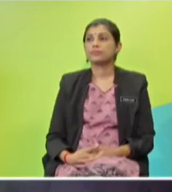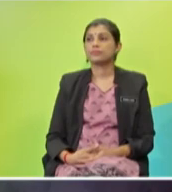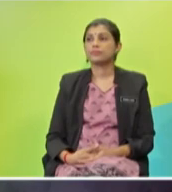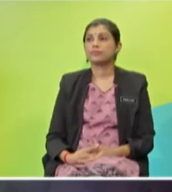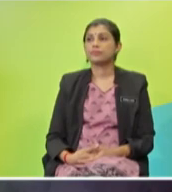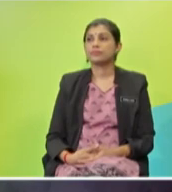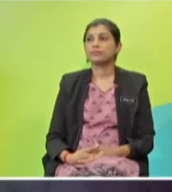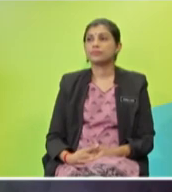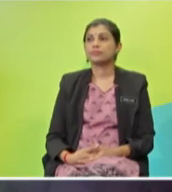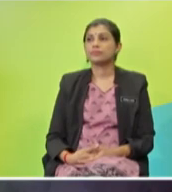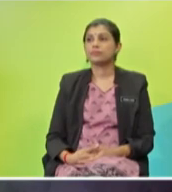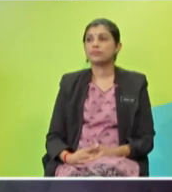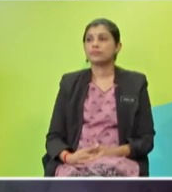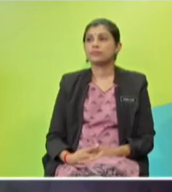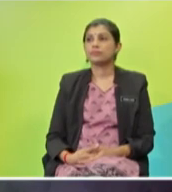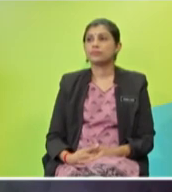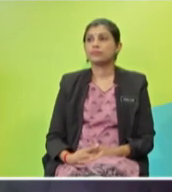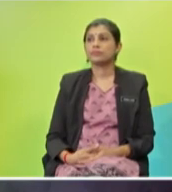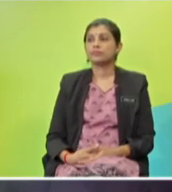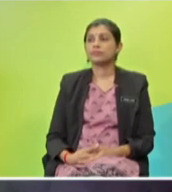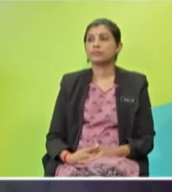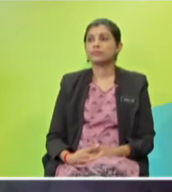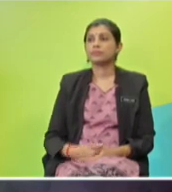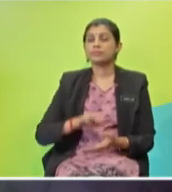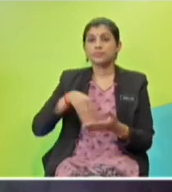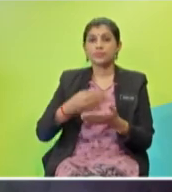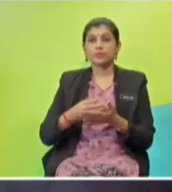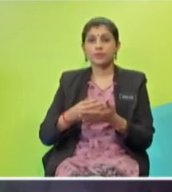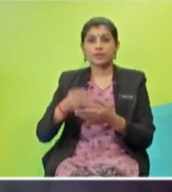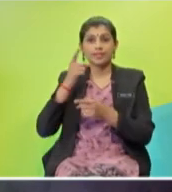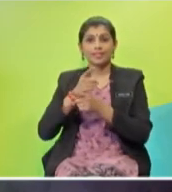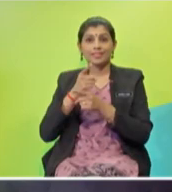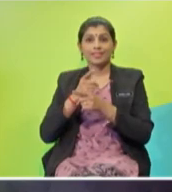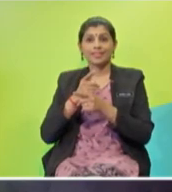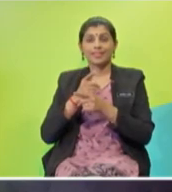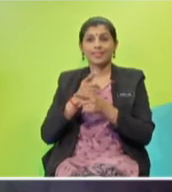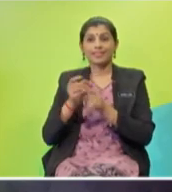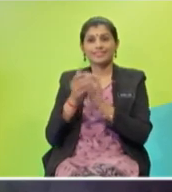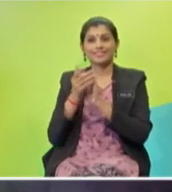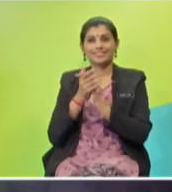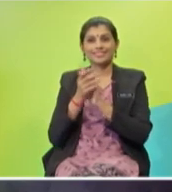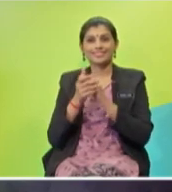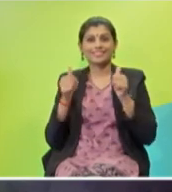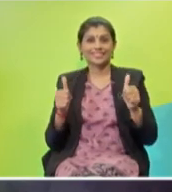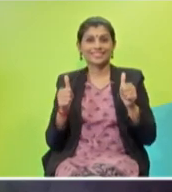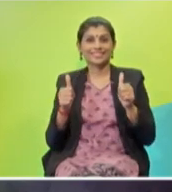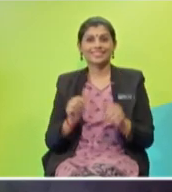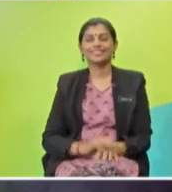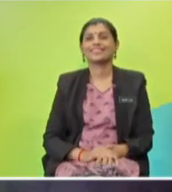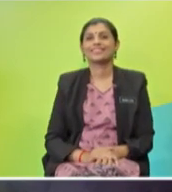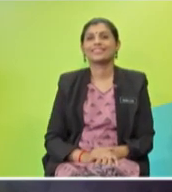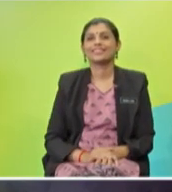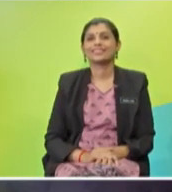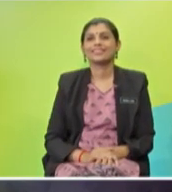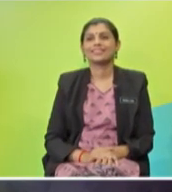Yes, exactly. Wow. Okay, well done everyone. Give yourselves a round of applause. But teacher, can we take a short break? Yeah, sure.